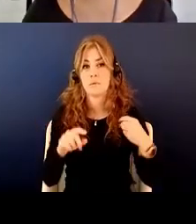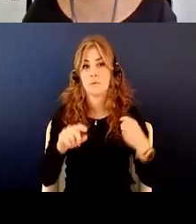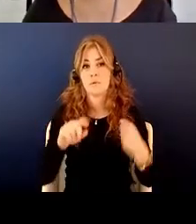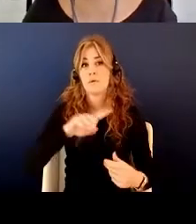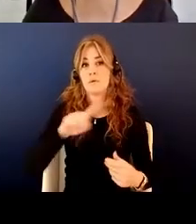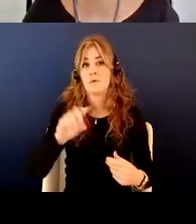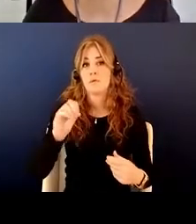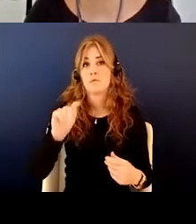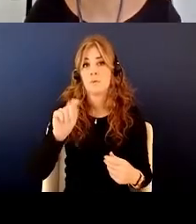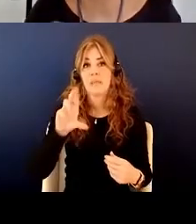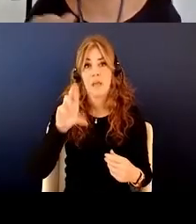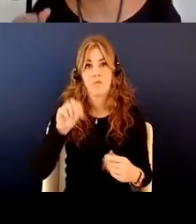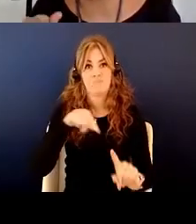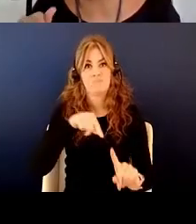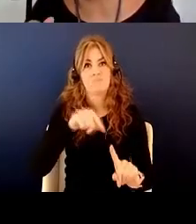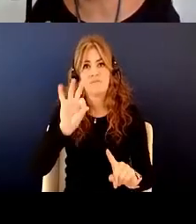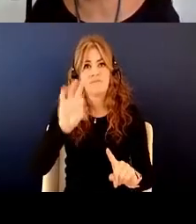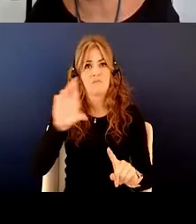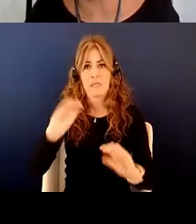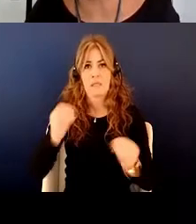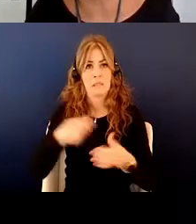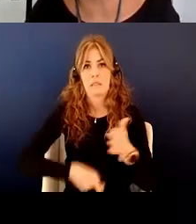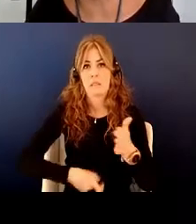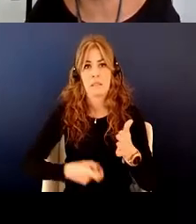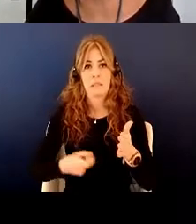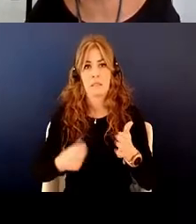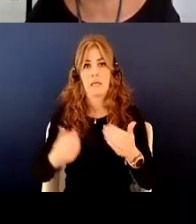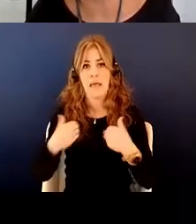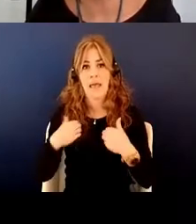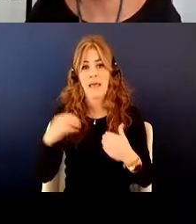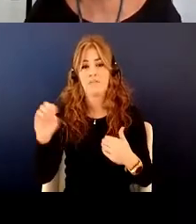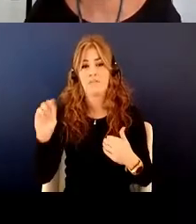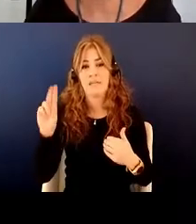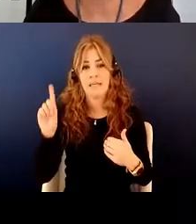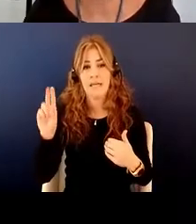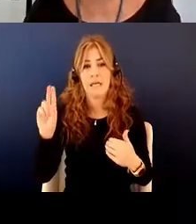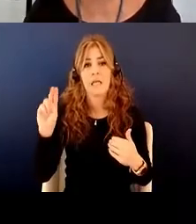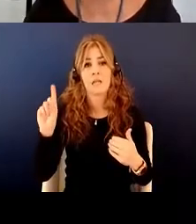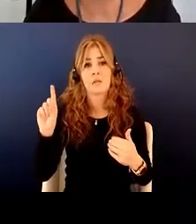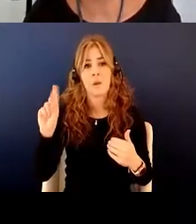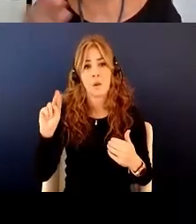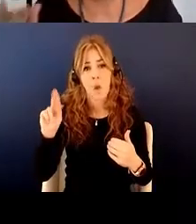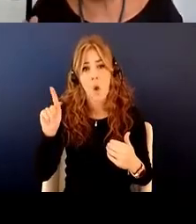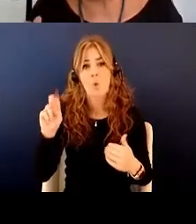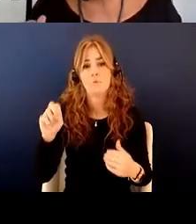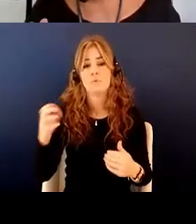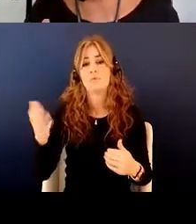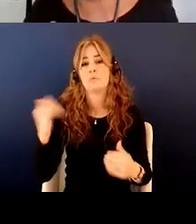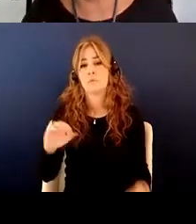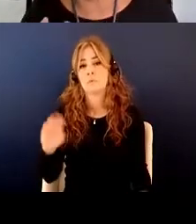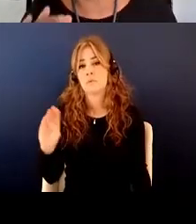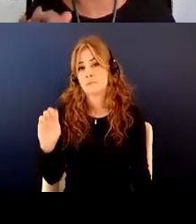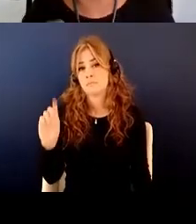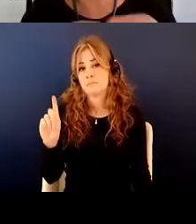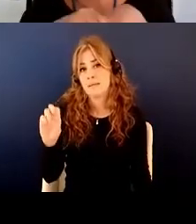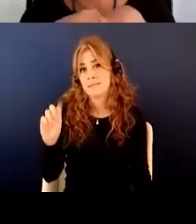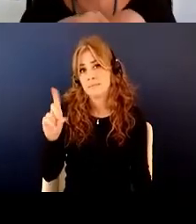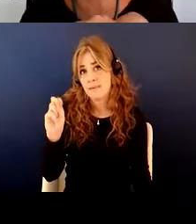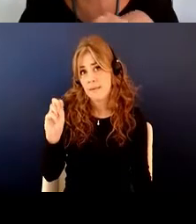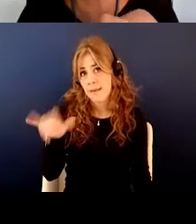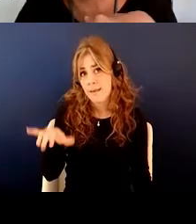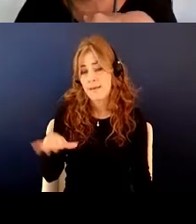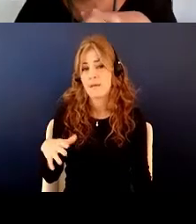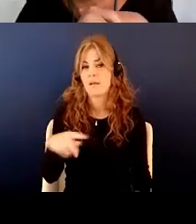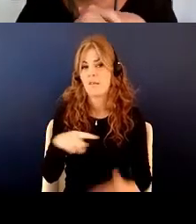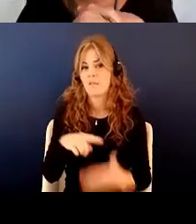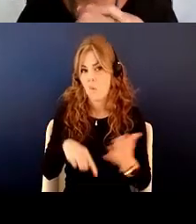that's free. Some of us have access to EndNote or Mendeley. All of these search reference